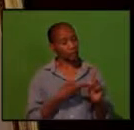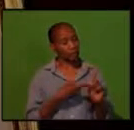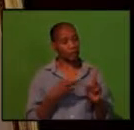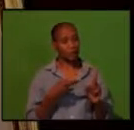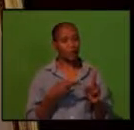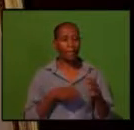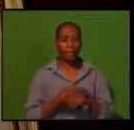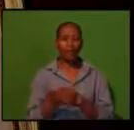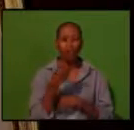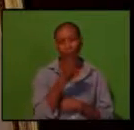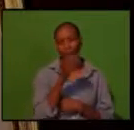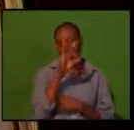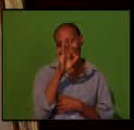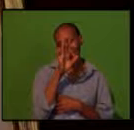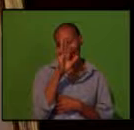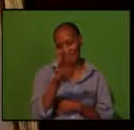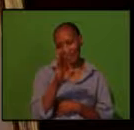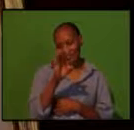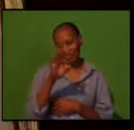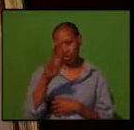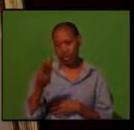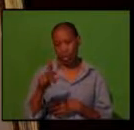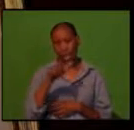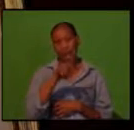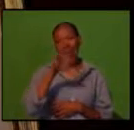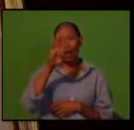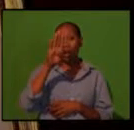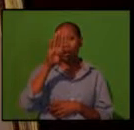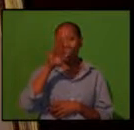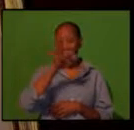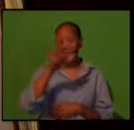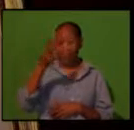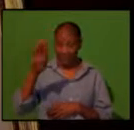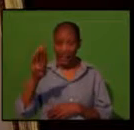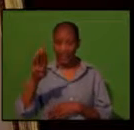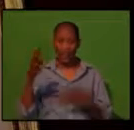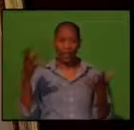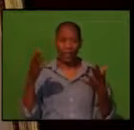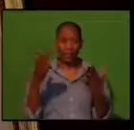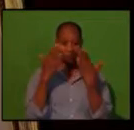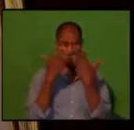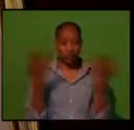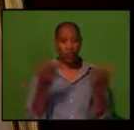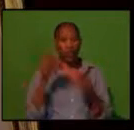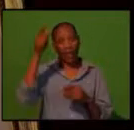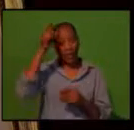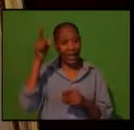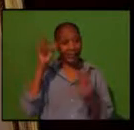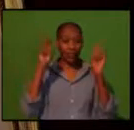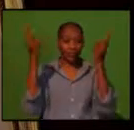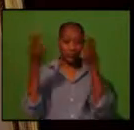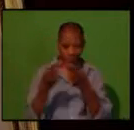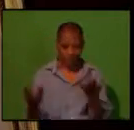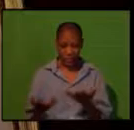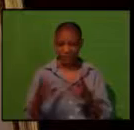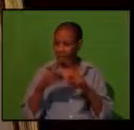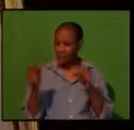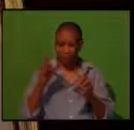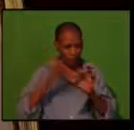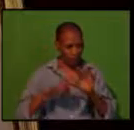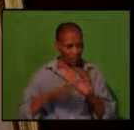was born in 1932 and completed an LLB law degree at the University of London, qualified as a barrister and obtained